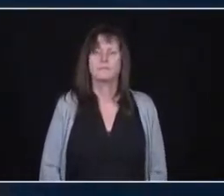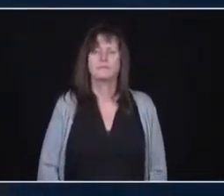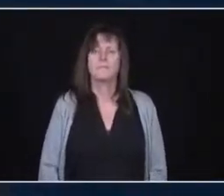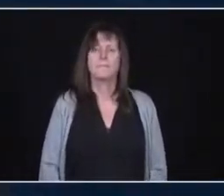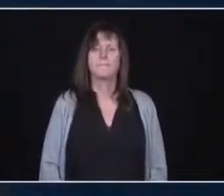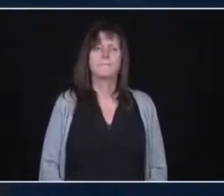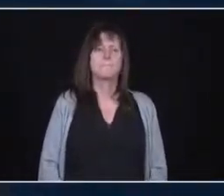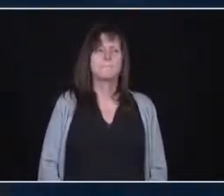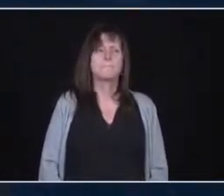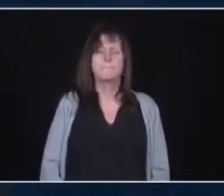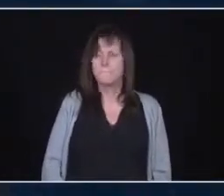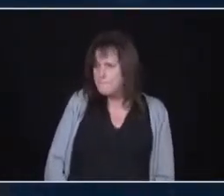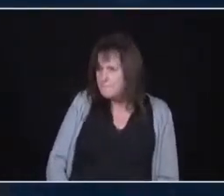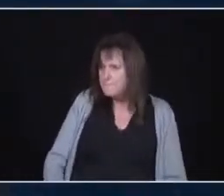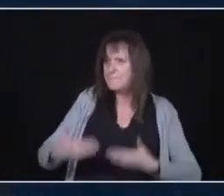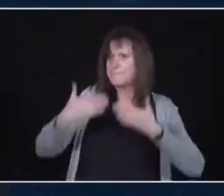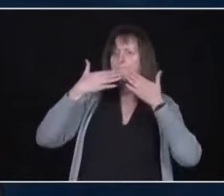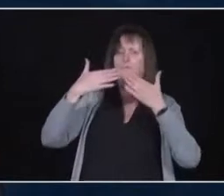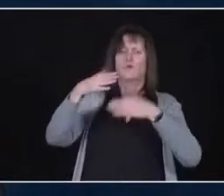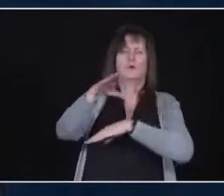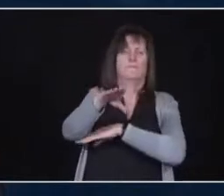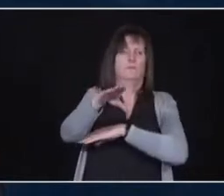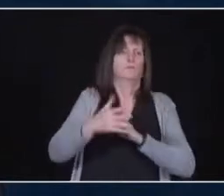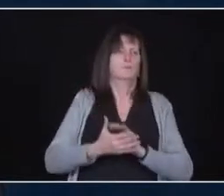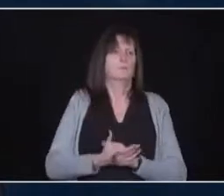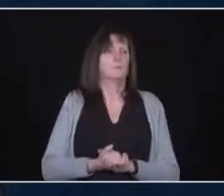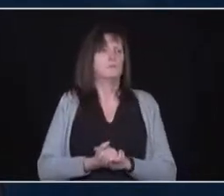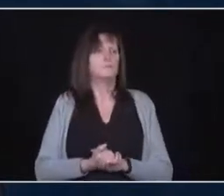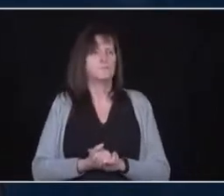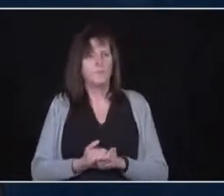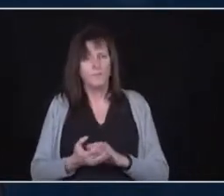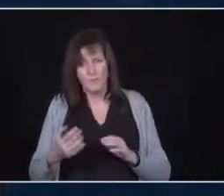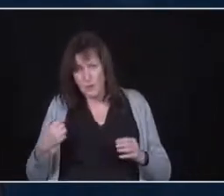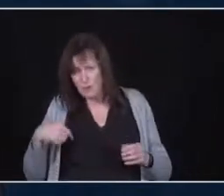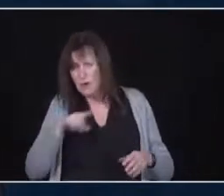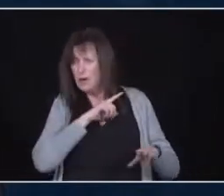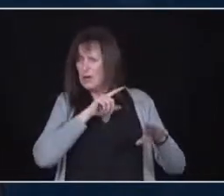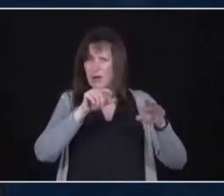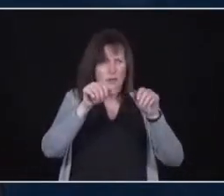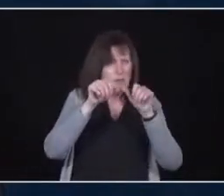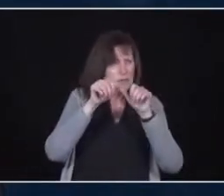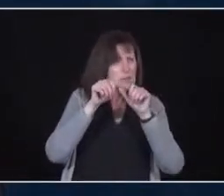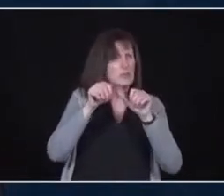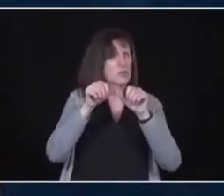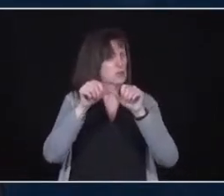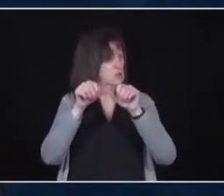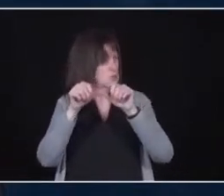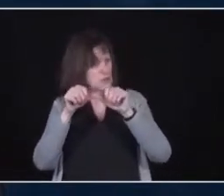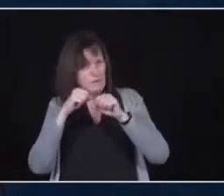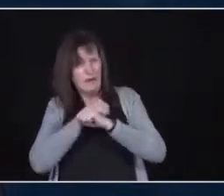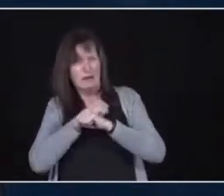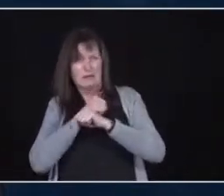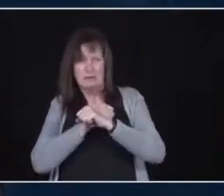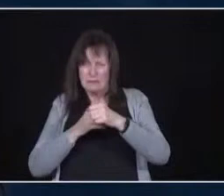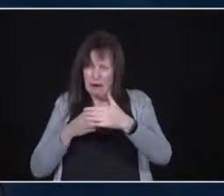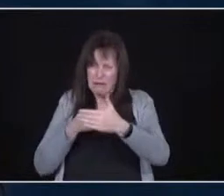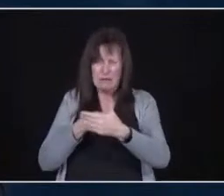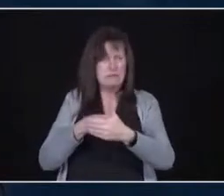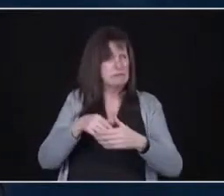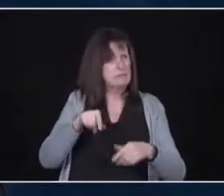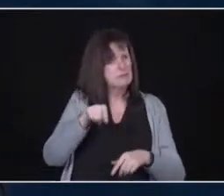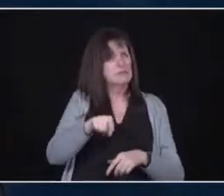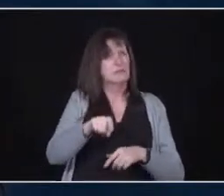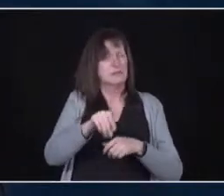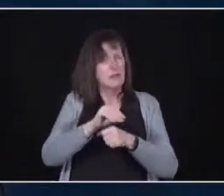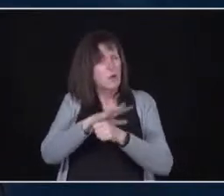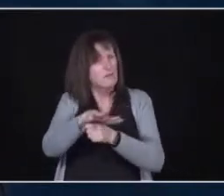Good afternoon. As we continue our fight to defeat this deadly virus, it's crucial that we do everything possible to keep workers